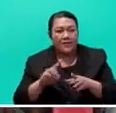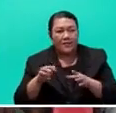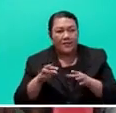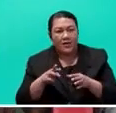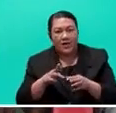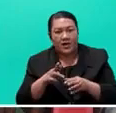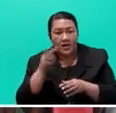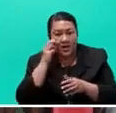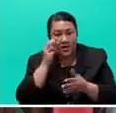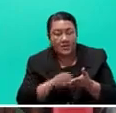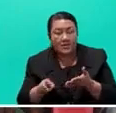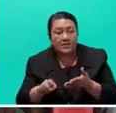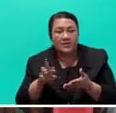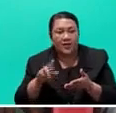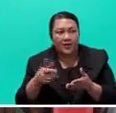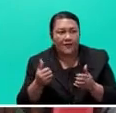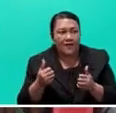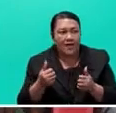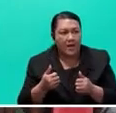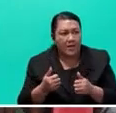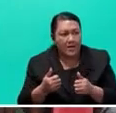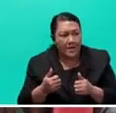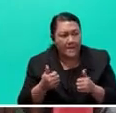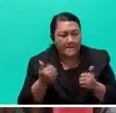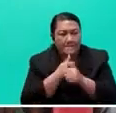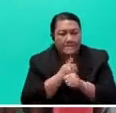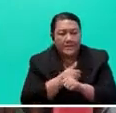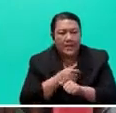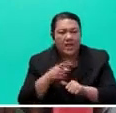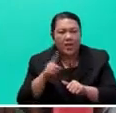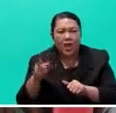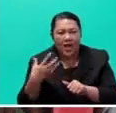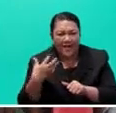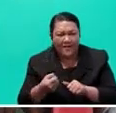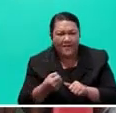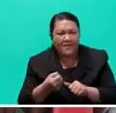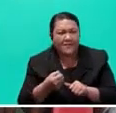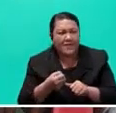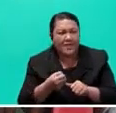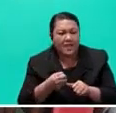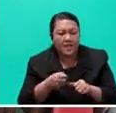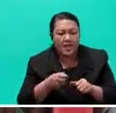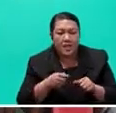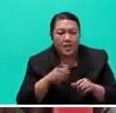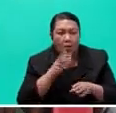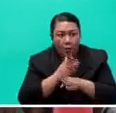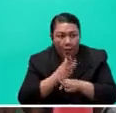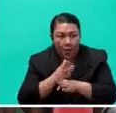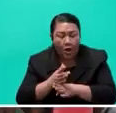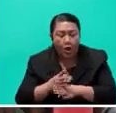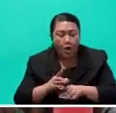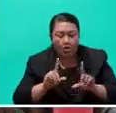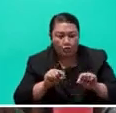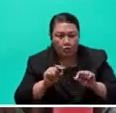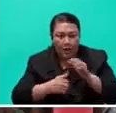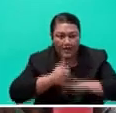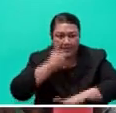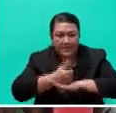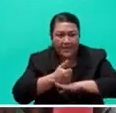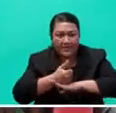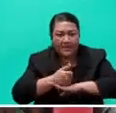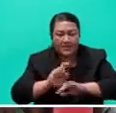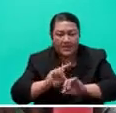recognition and management of places having potential and actual World Heritage values, establish the Fiji Heritage